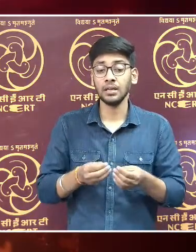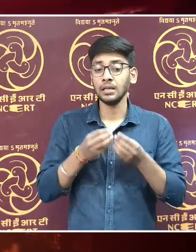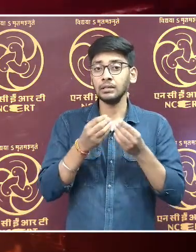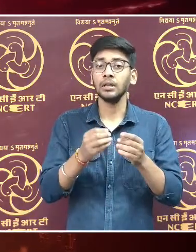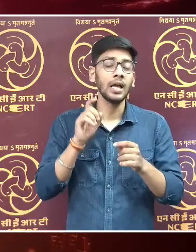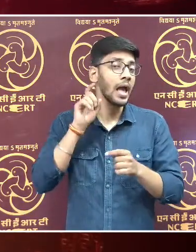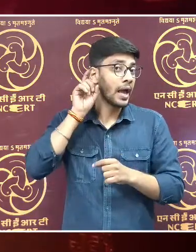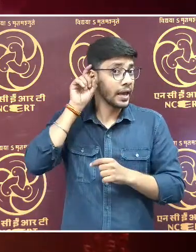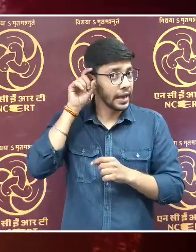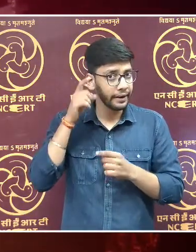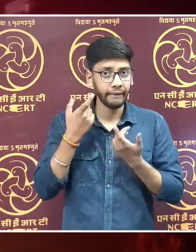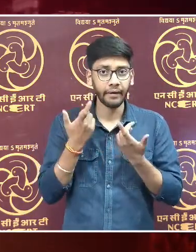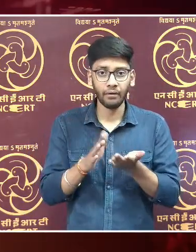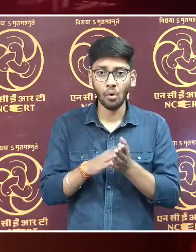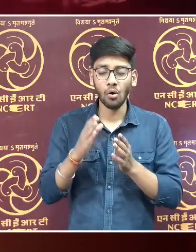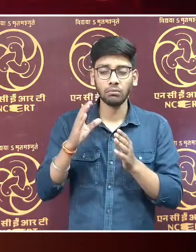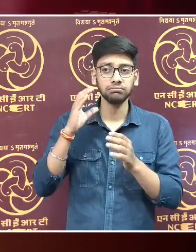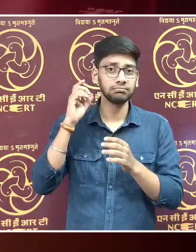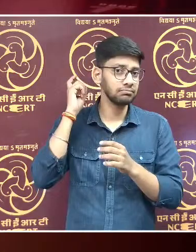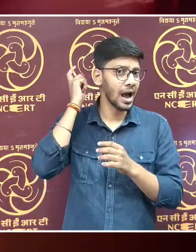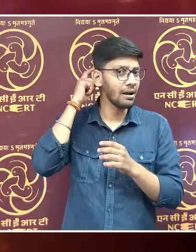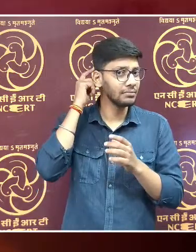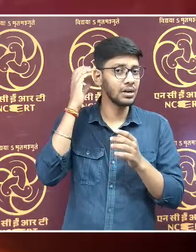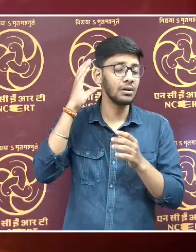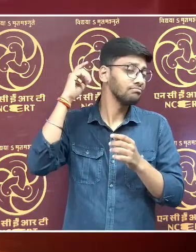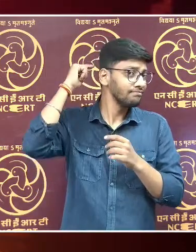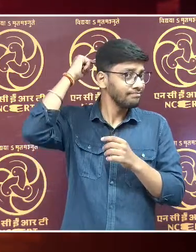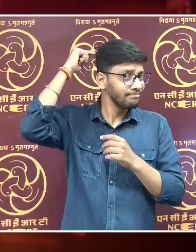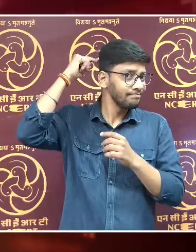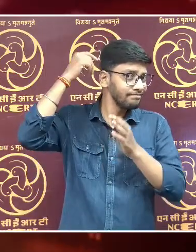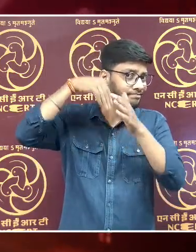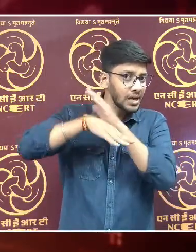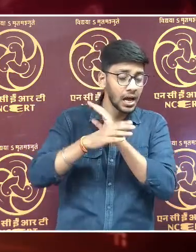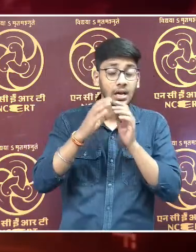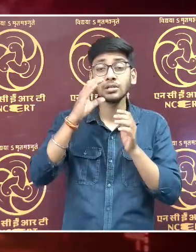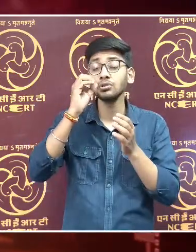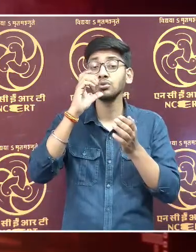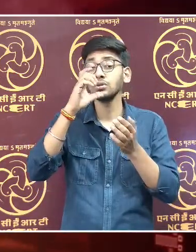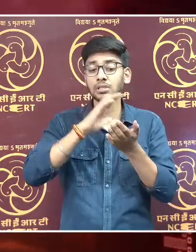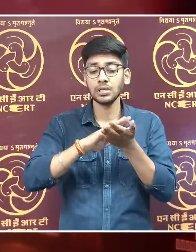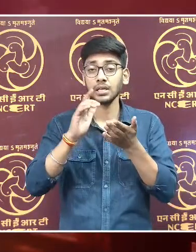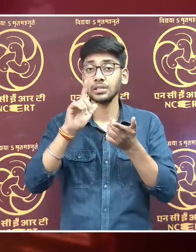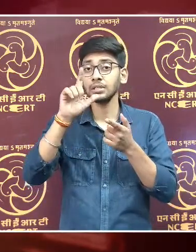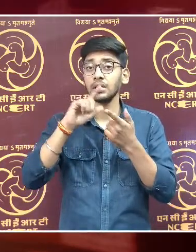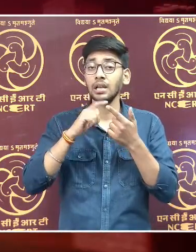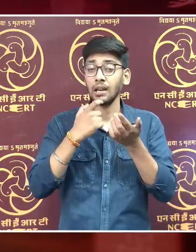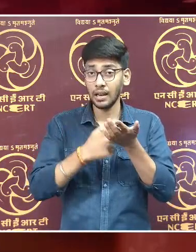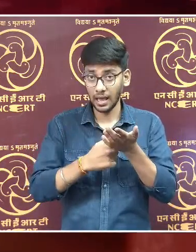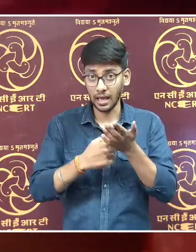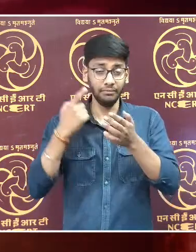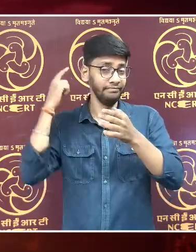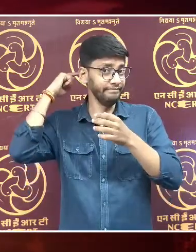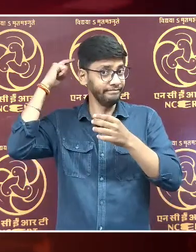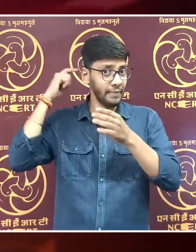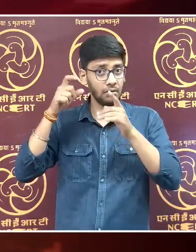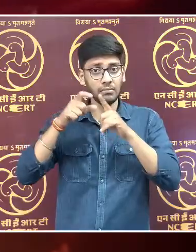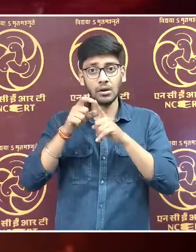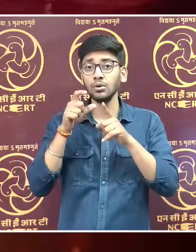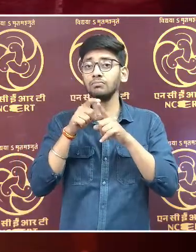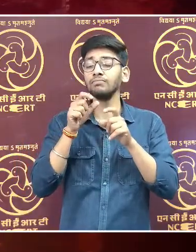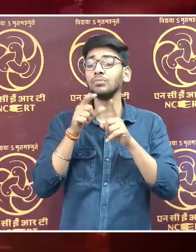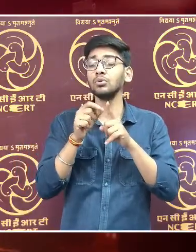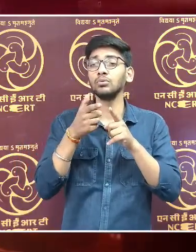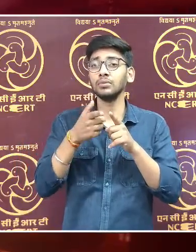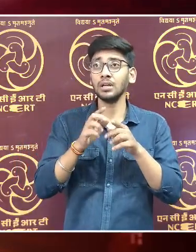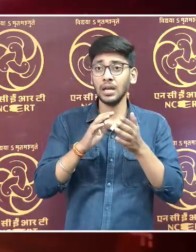aid or cochlear implantation, and then start with the stimulation. Okay, and actually, World